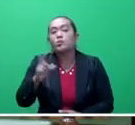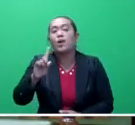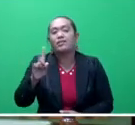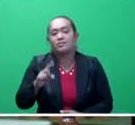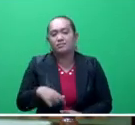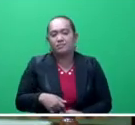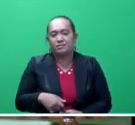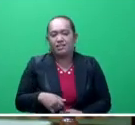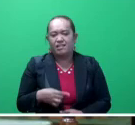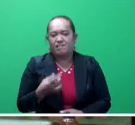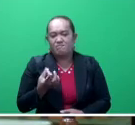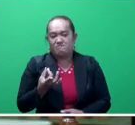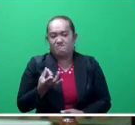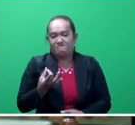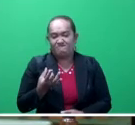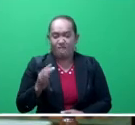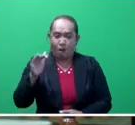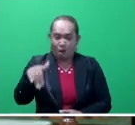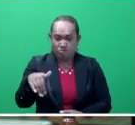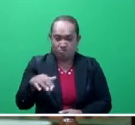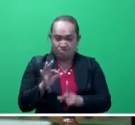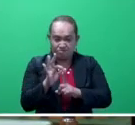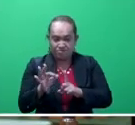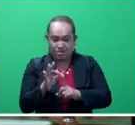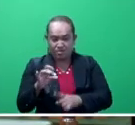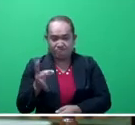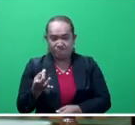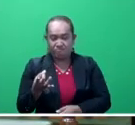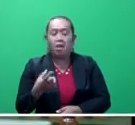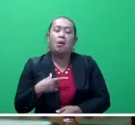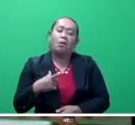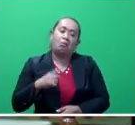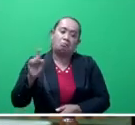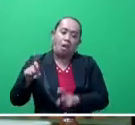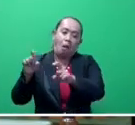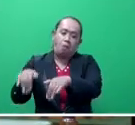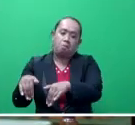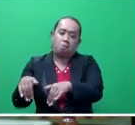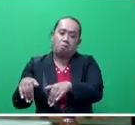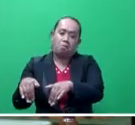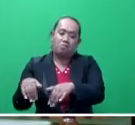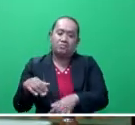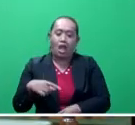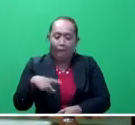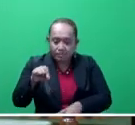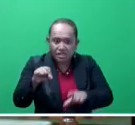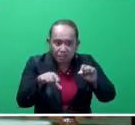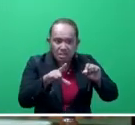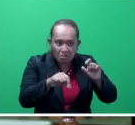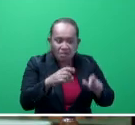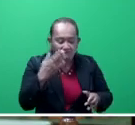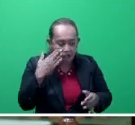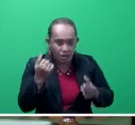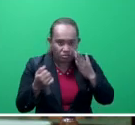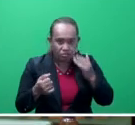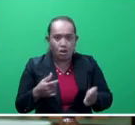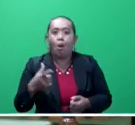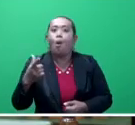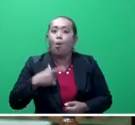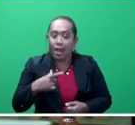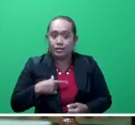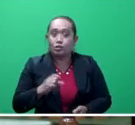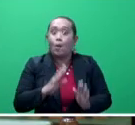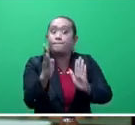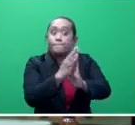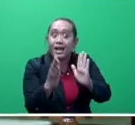pads. More so now when family incomes have declined significantly. So, Mr. Speaker, in this budget, government will